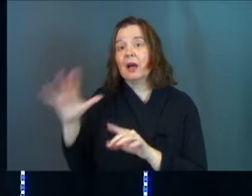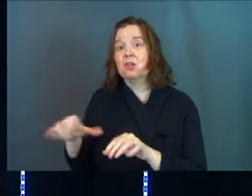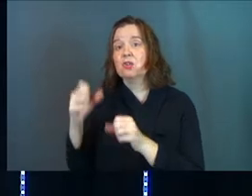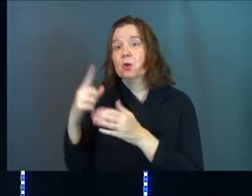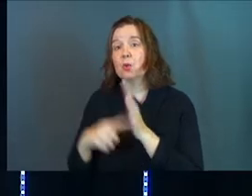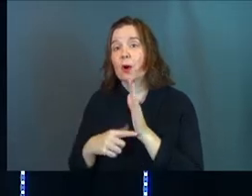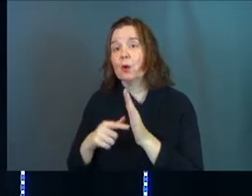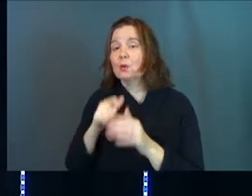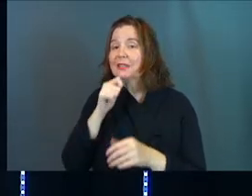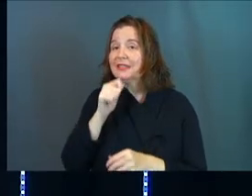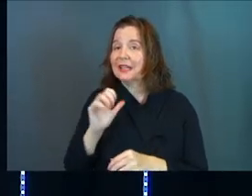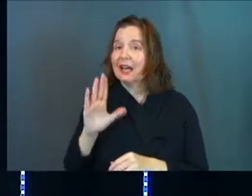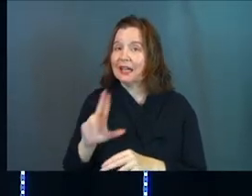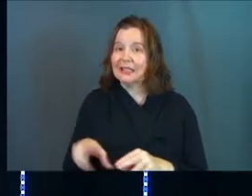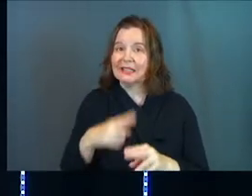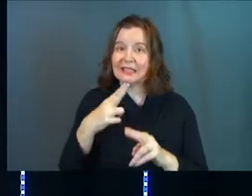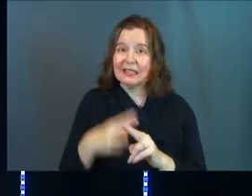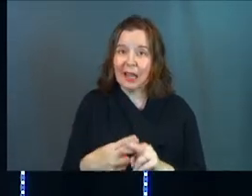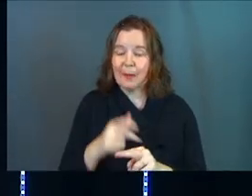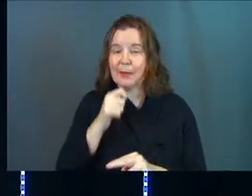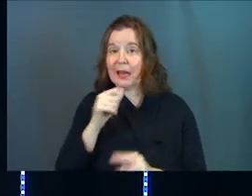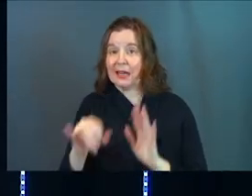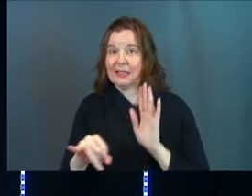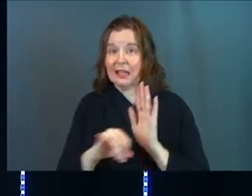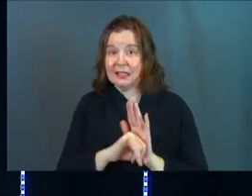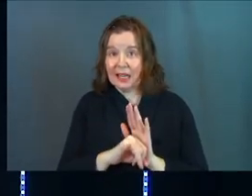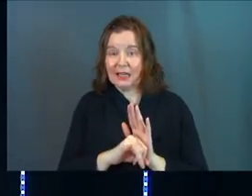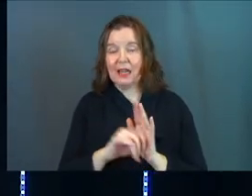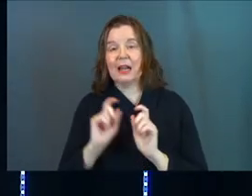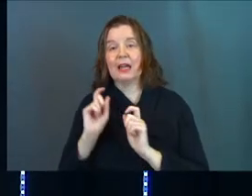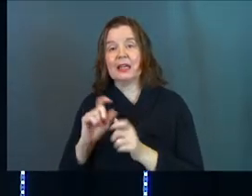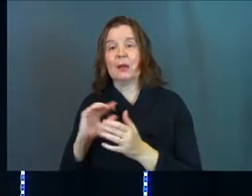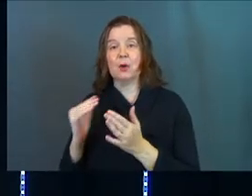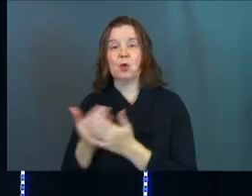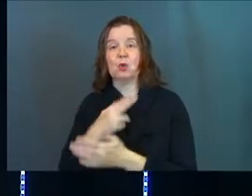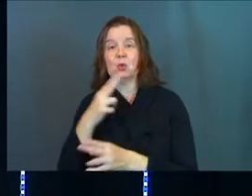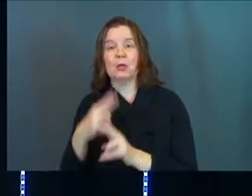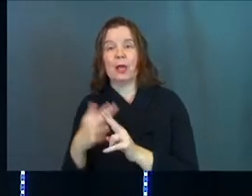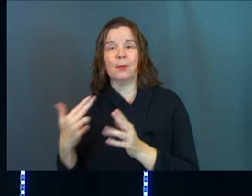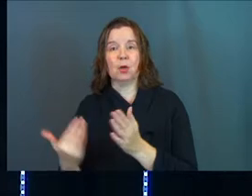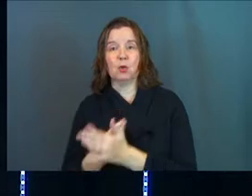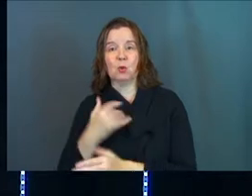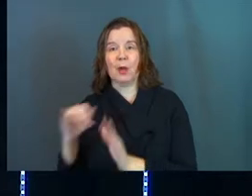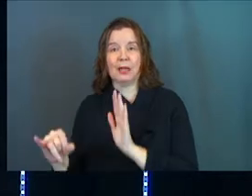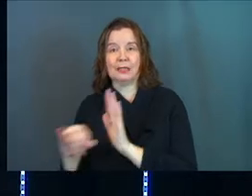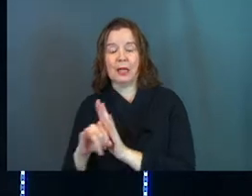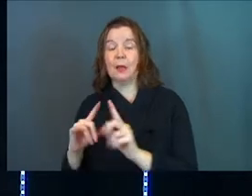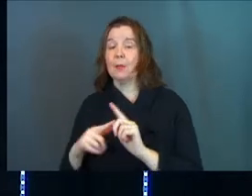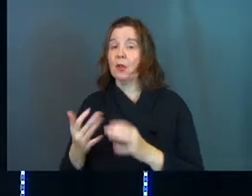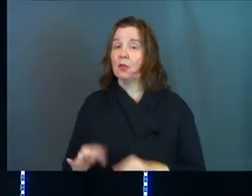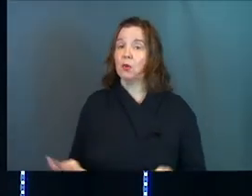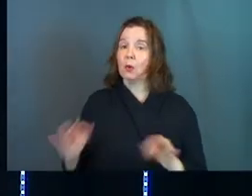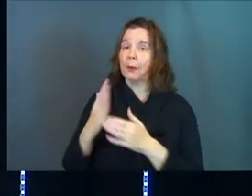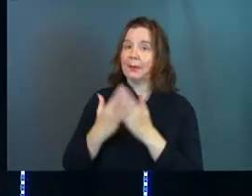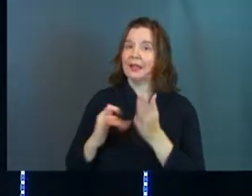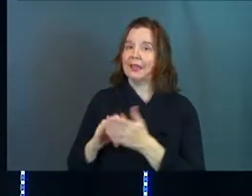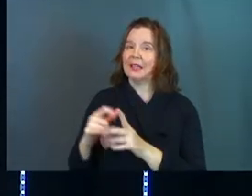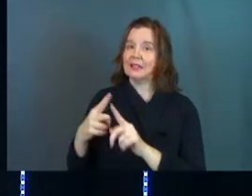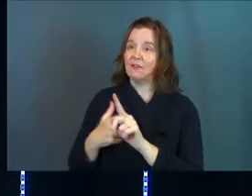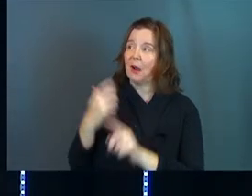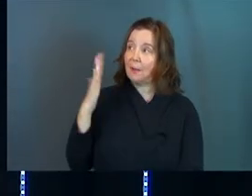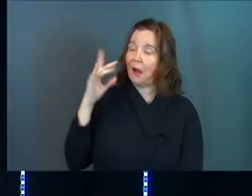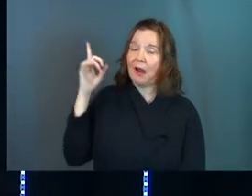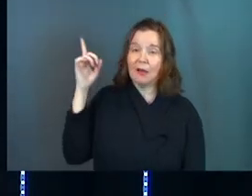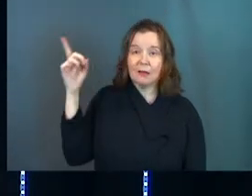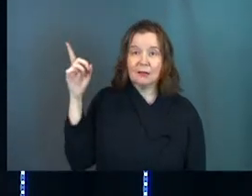took what was not his name and not his identity and gave him a new name and a new identity. But the critical piece is that it came